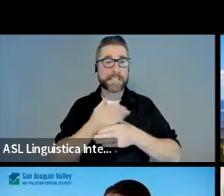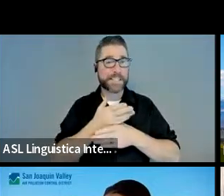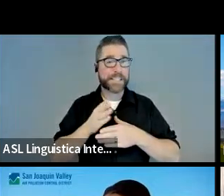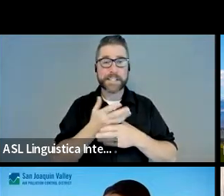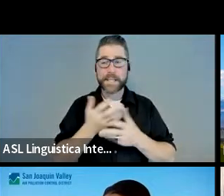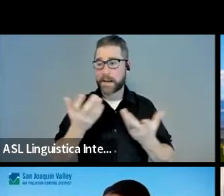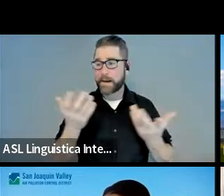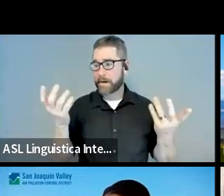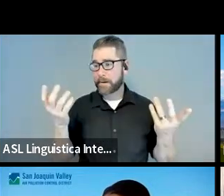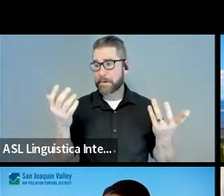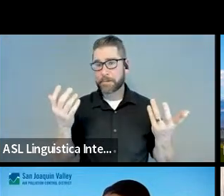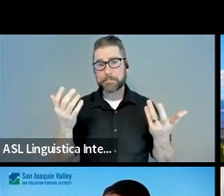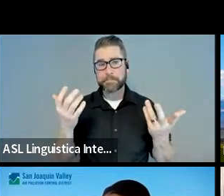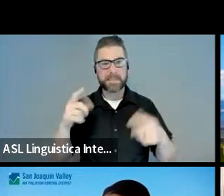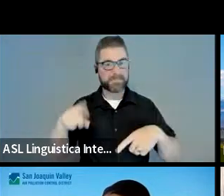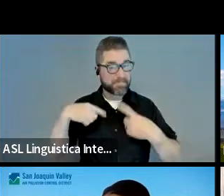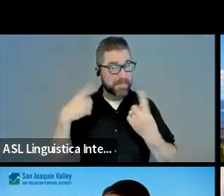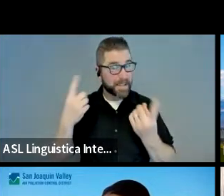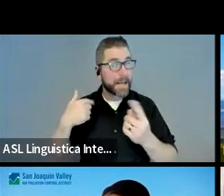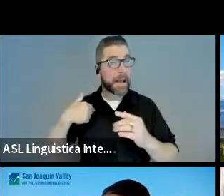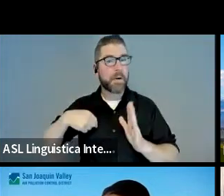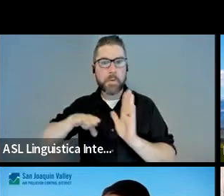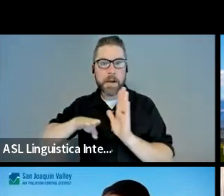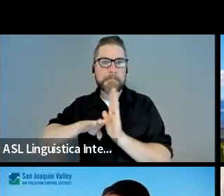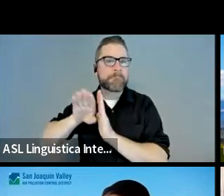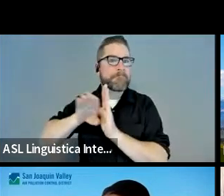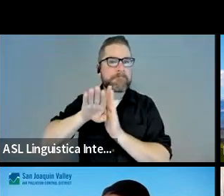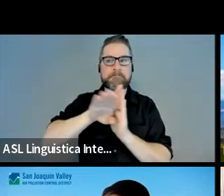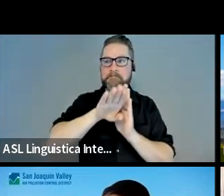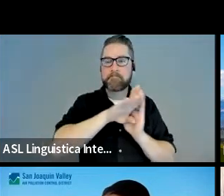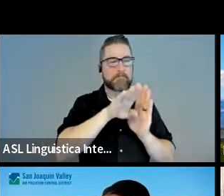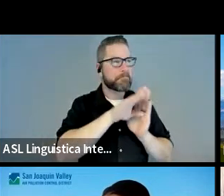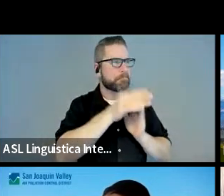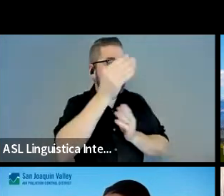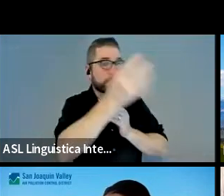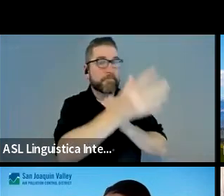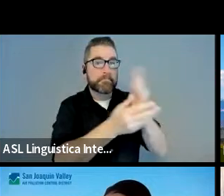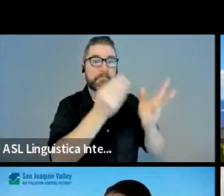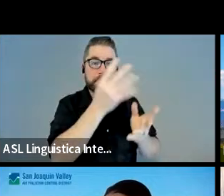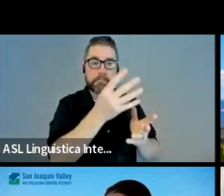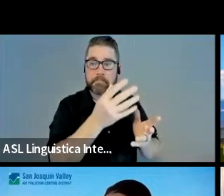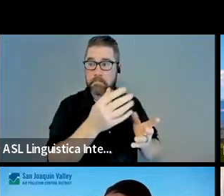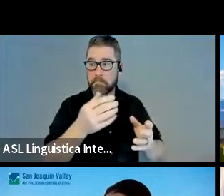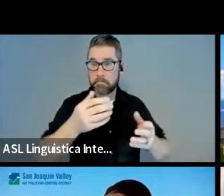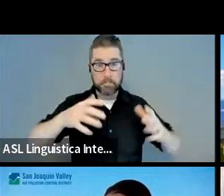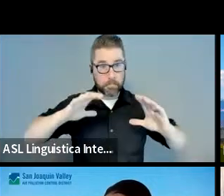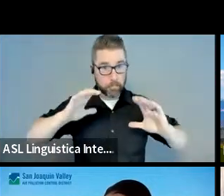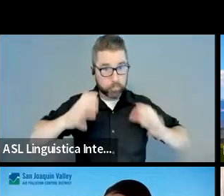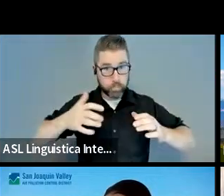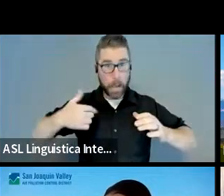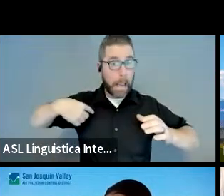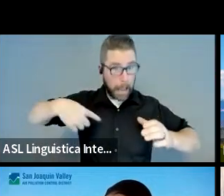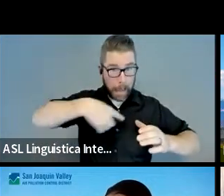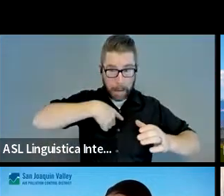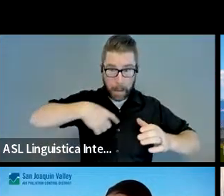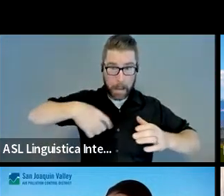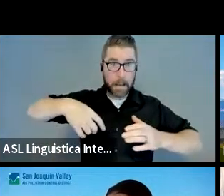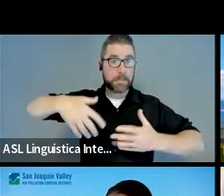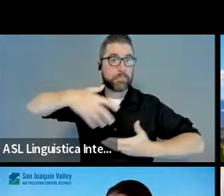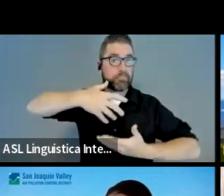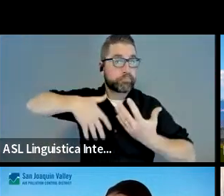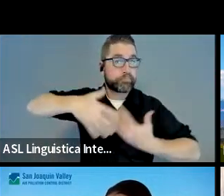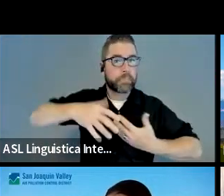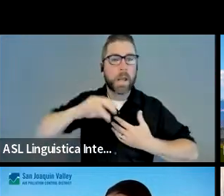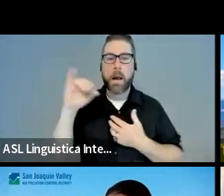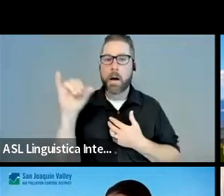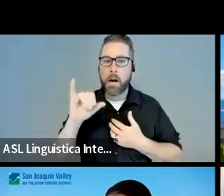maybe some progress that we've made and sort of the relationships that we've built, not only with each other, but with the port. And those of us that got to go on the tour, I was